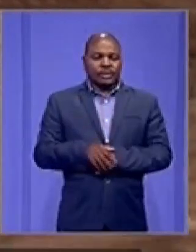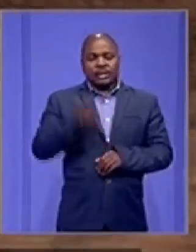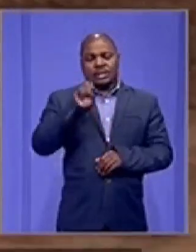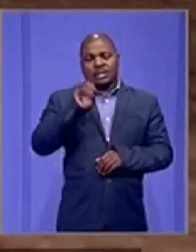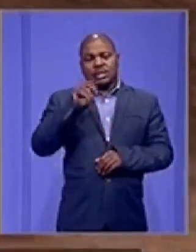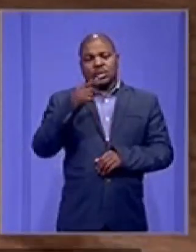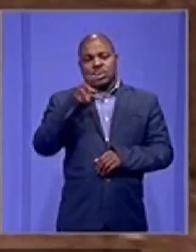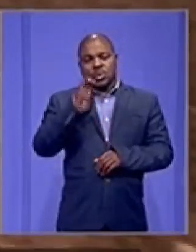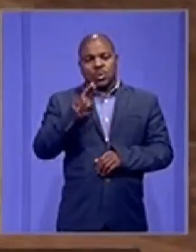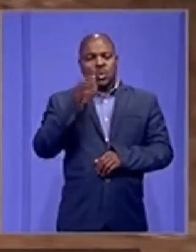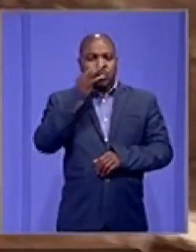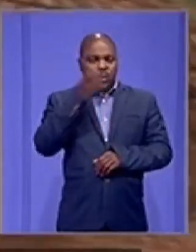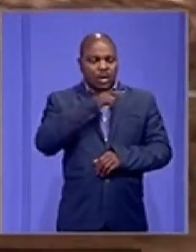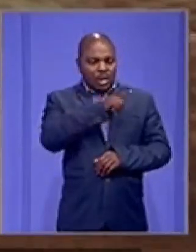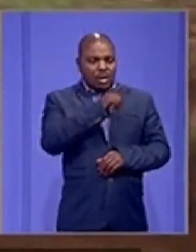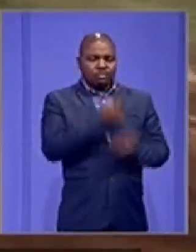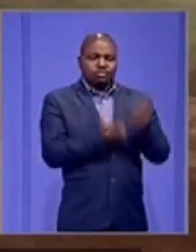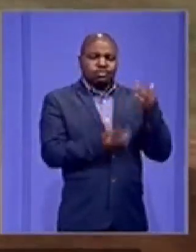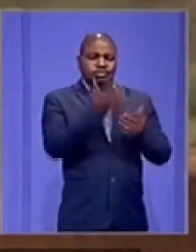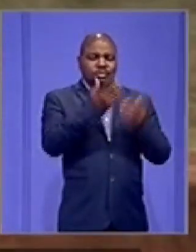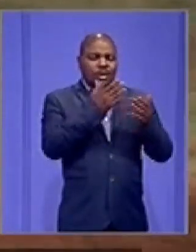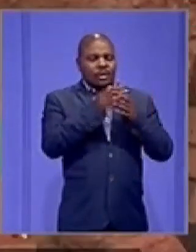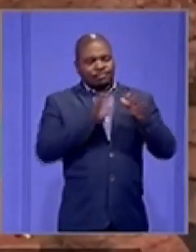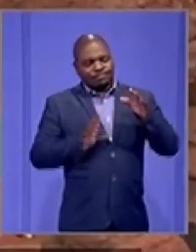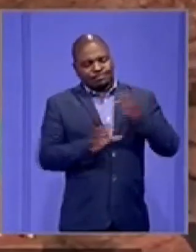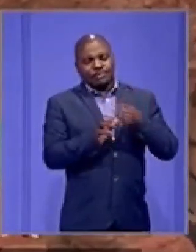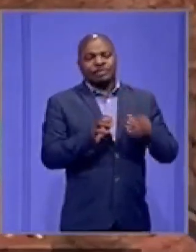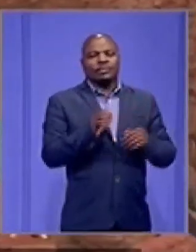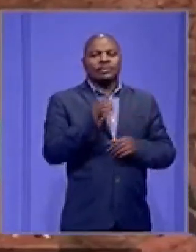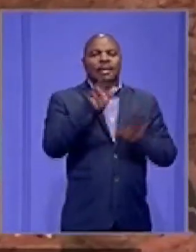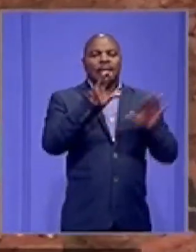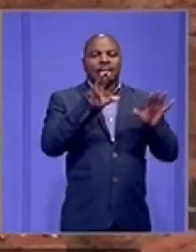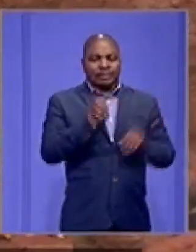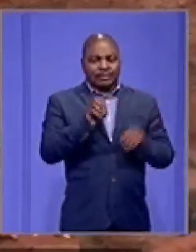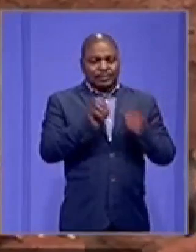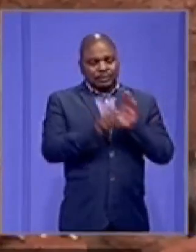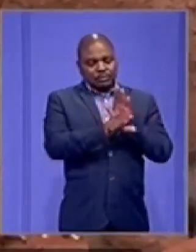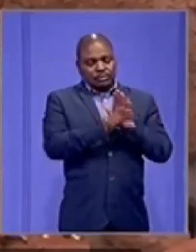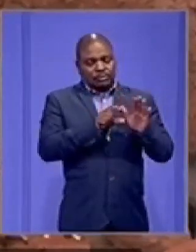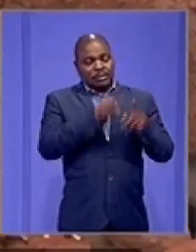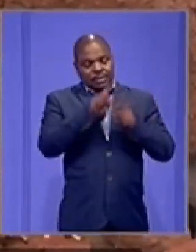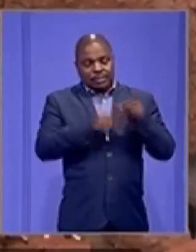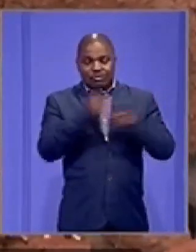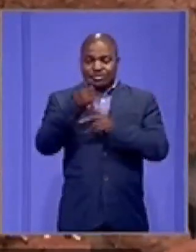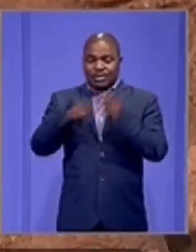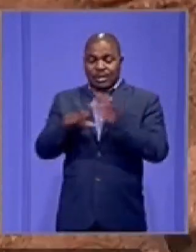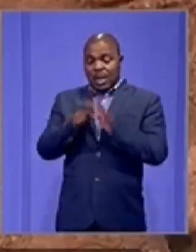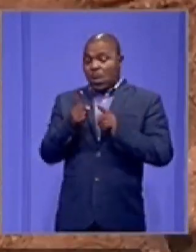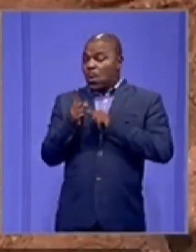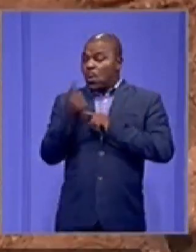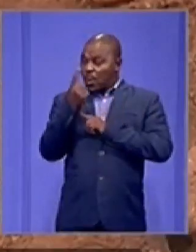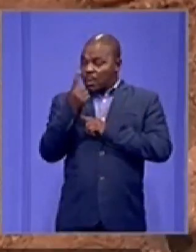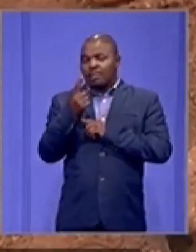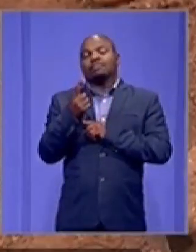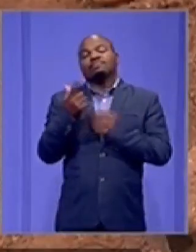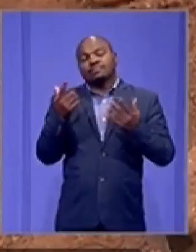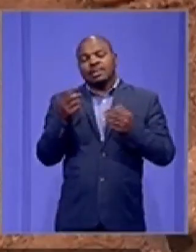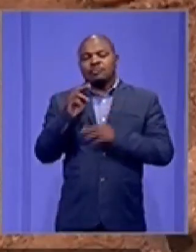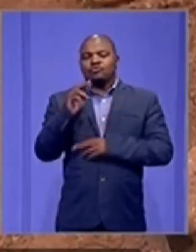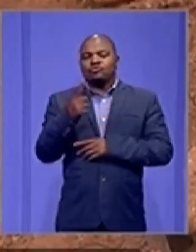onto e šomišwa go fa e kgona go apea ditena tše 18 mo setena se tee se rekišwago ka ranta e ba tšea tekano ya kgwedi go